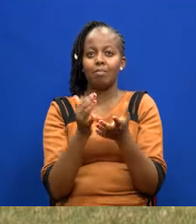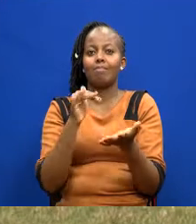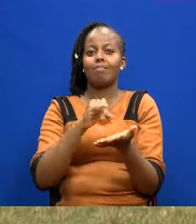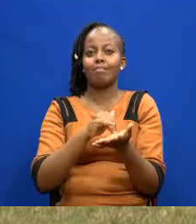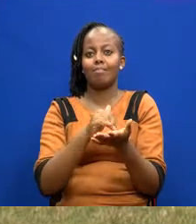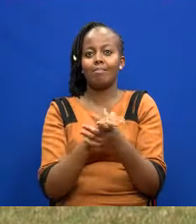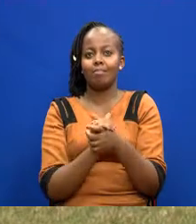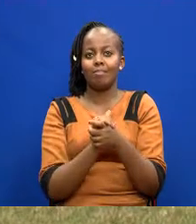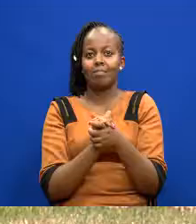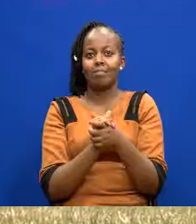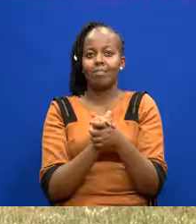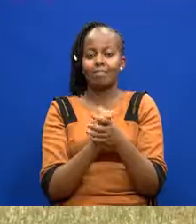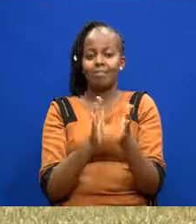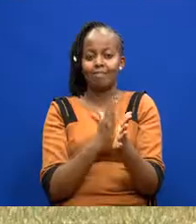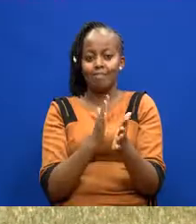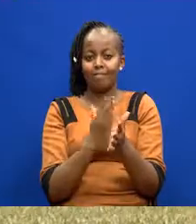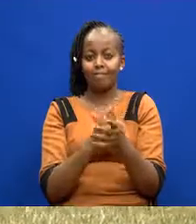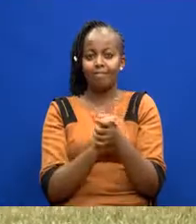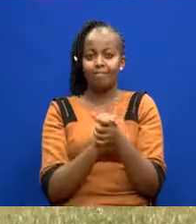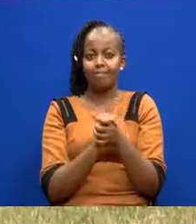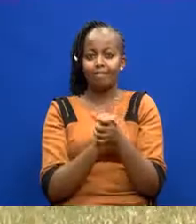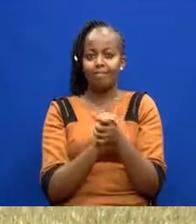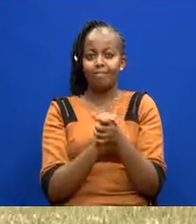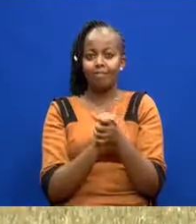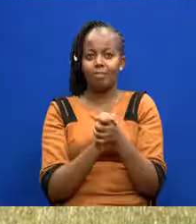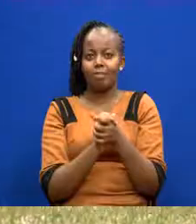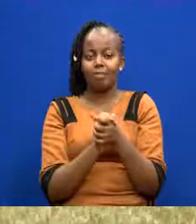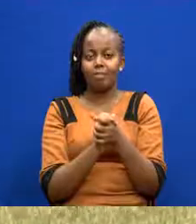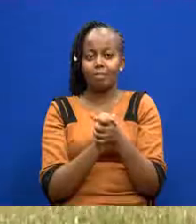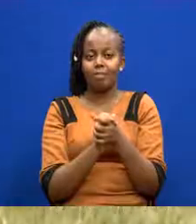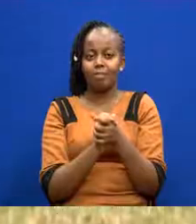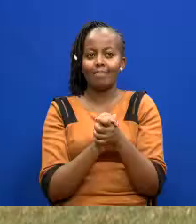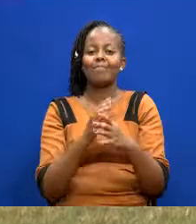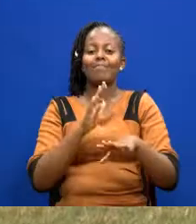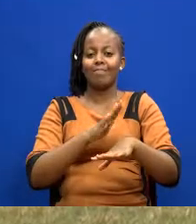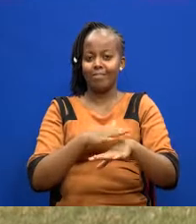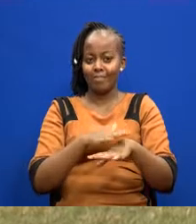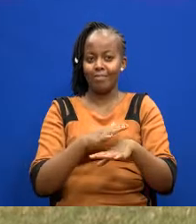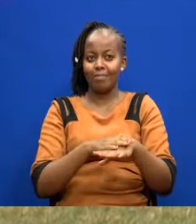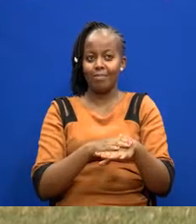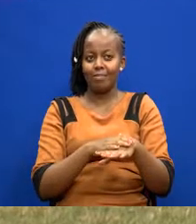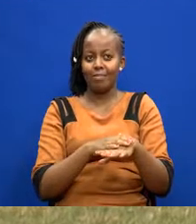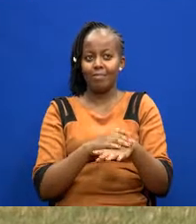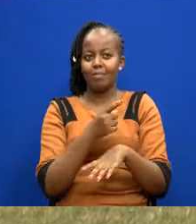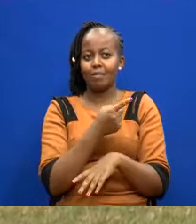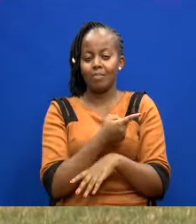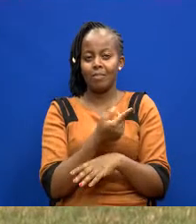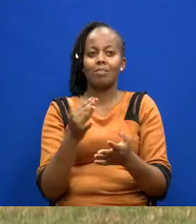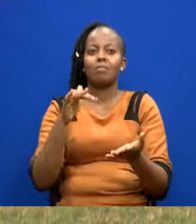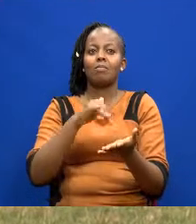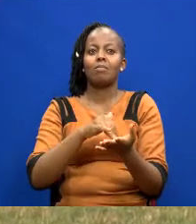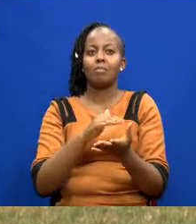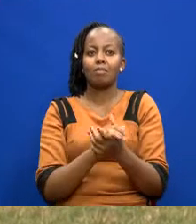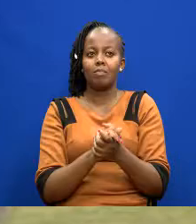Let's do it. Now correctly. Go. Tackle on top. Good.